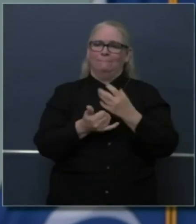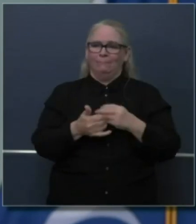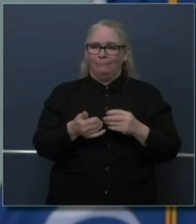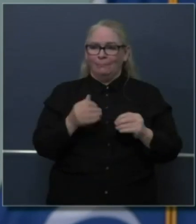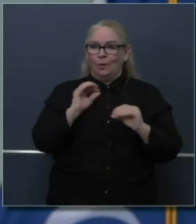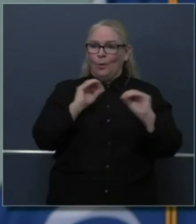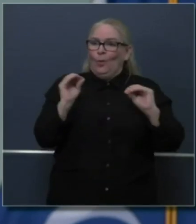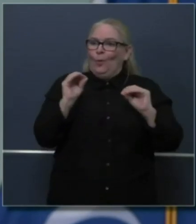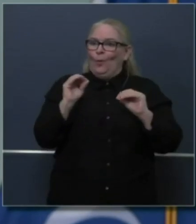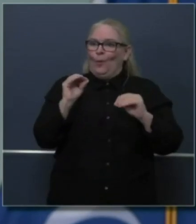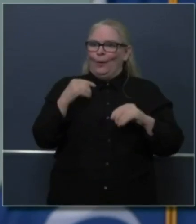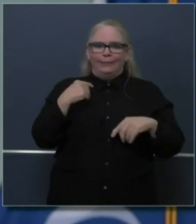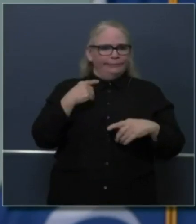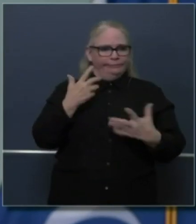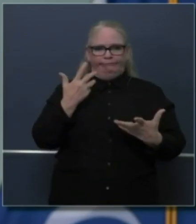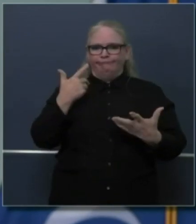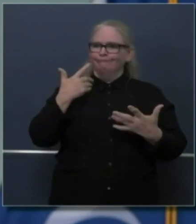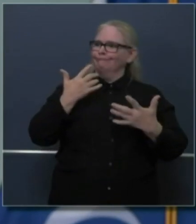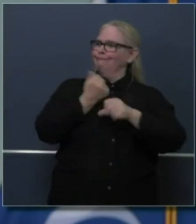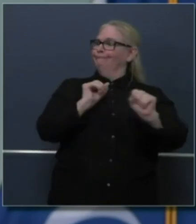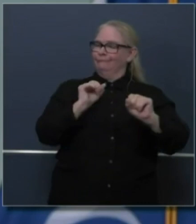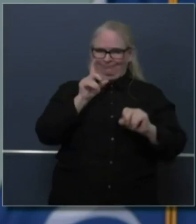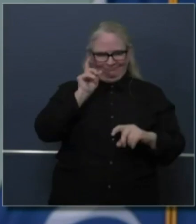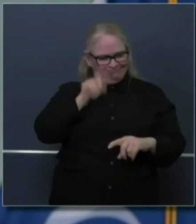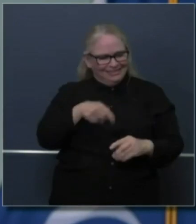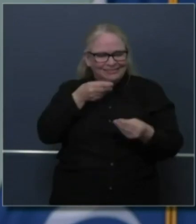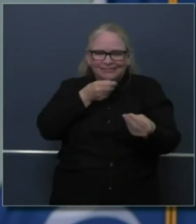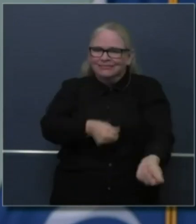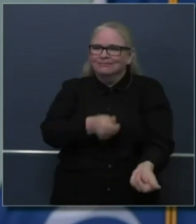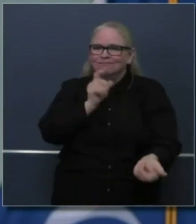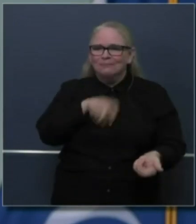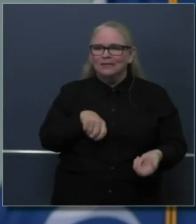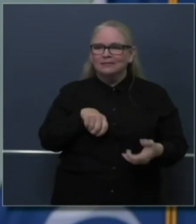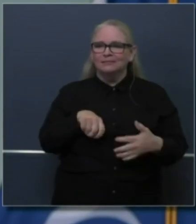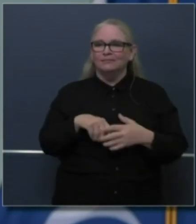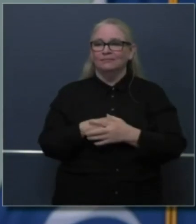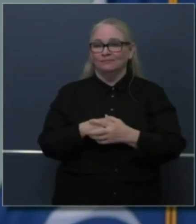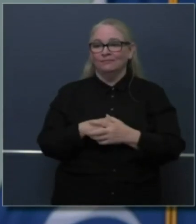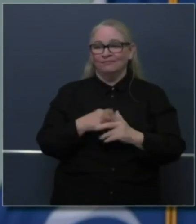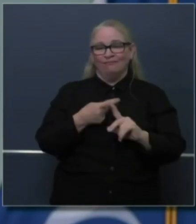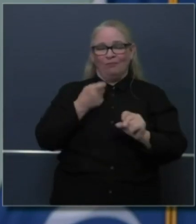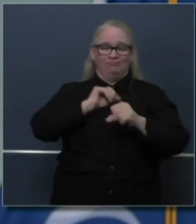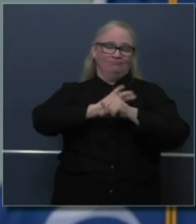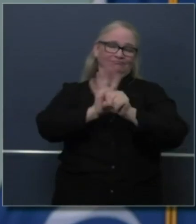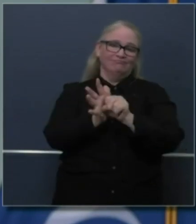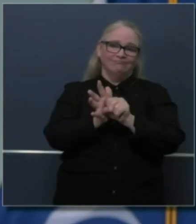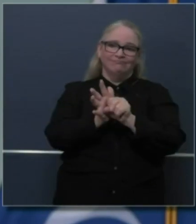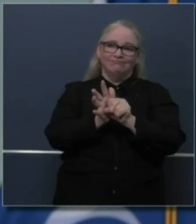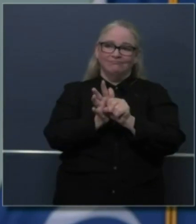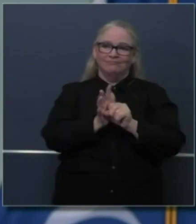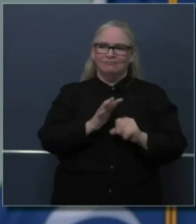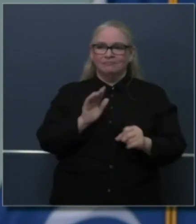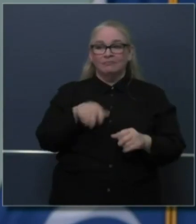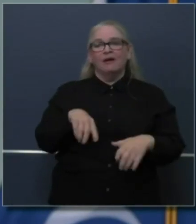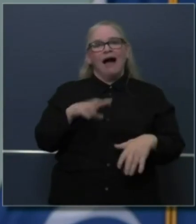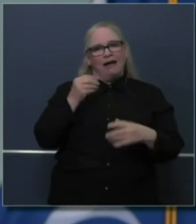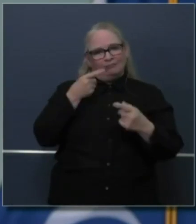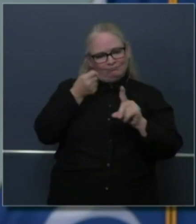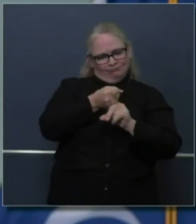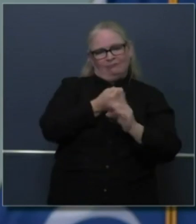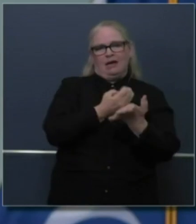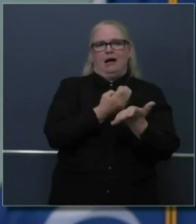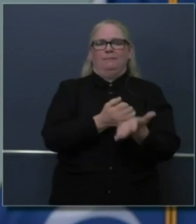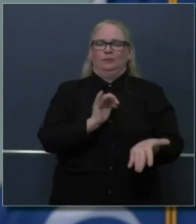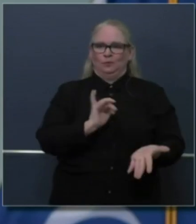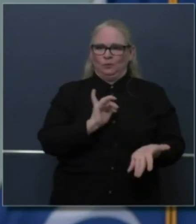so, from the collateral consequences of this pandemic as it relates to their economy. The United States,